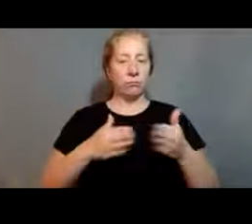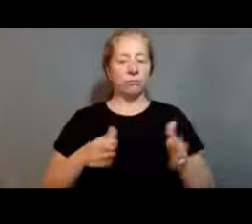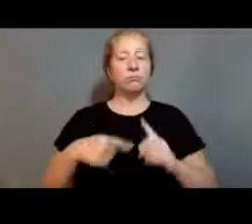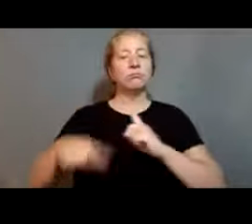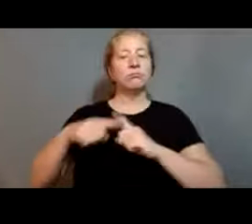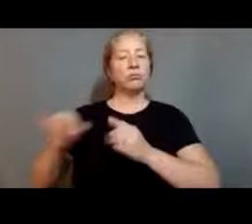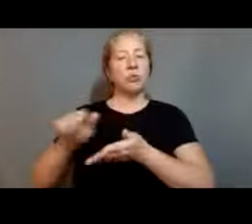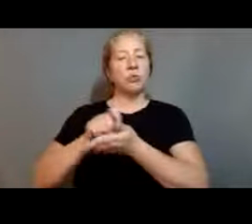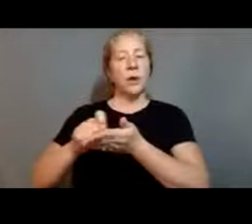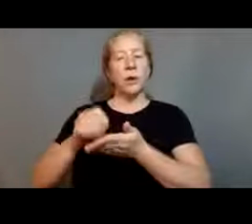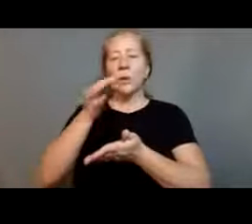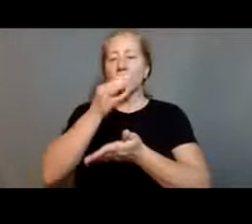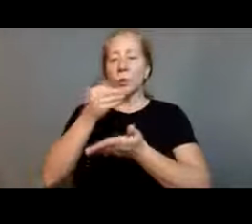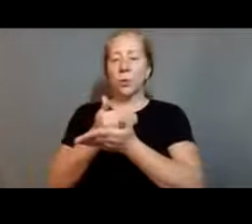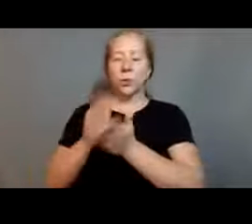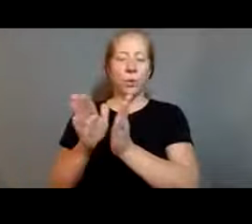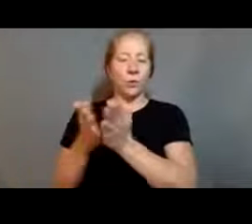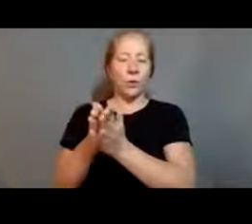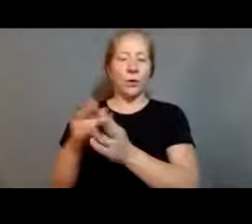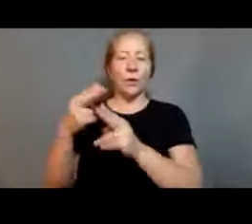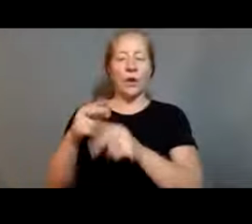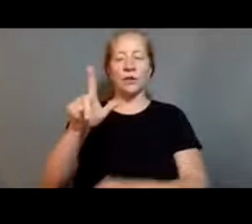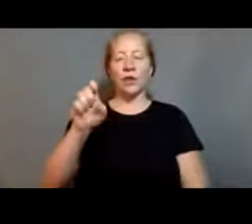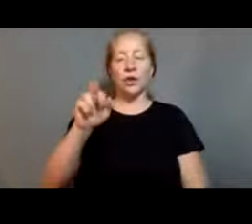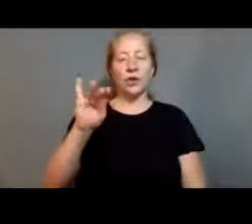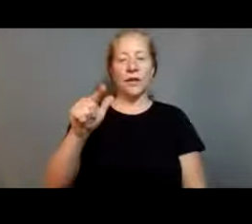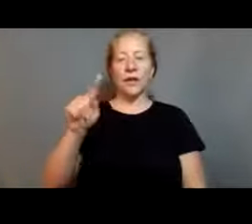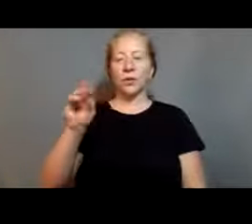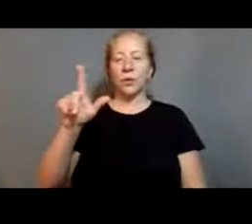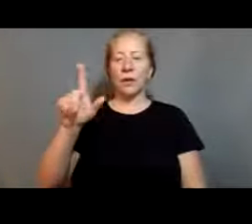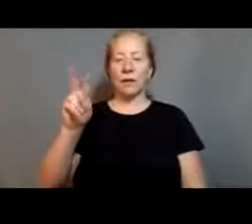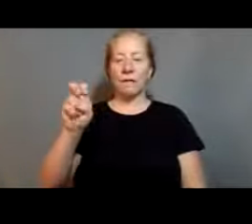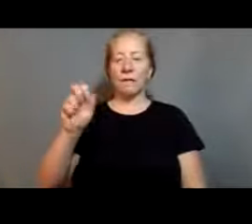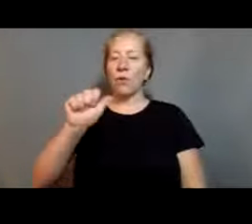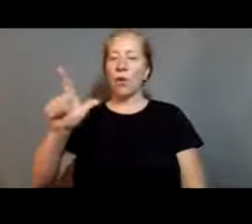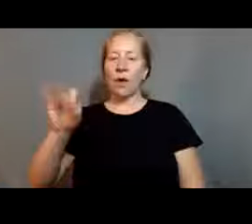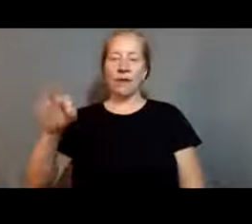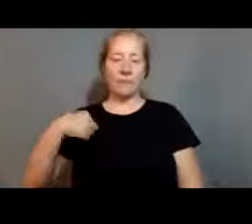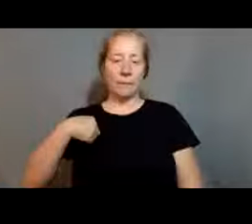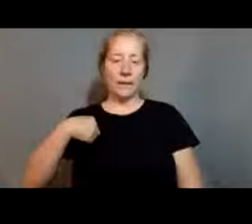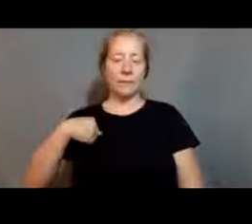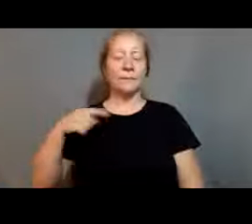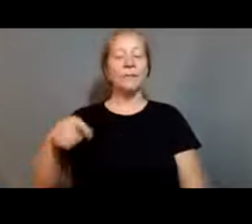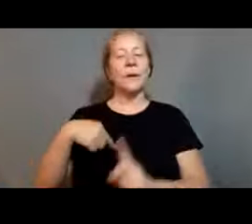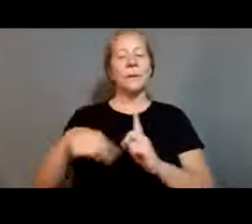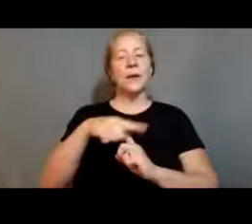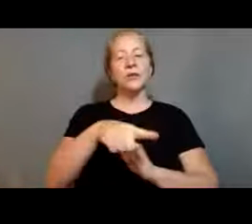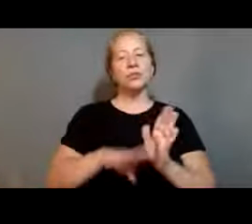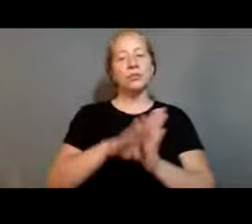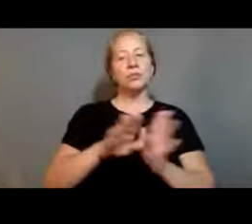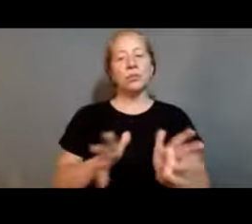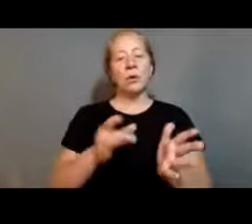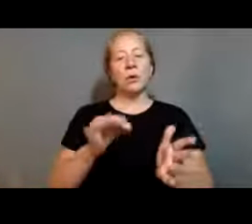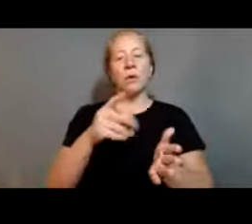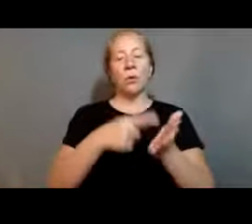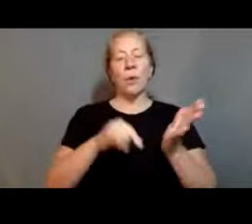of the upcoming middle grade novel, Learning to Love All of Me, and is the creator of What is Black?